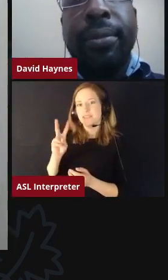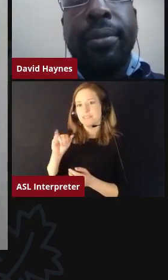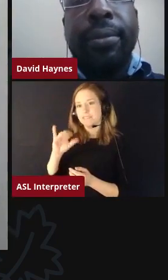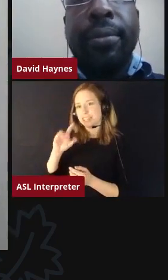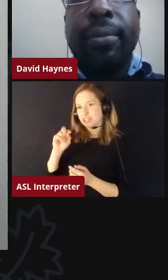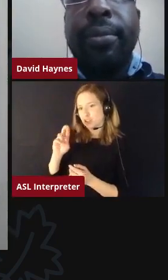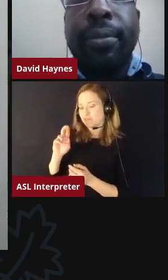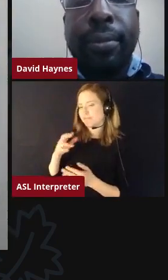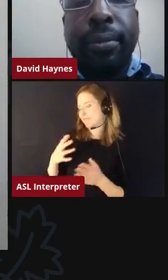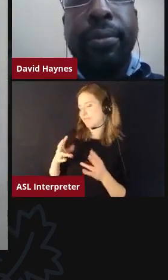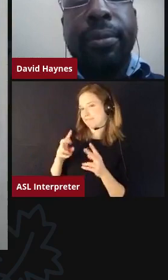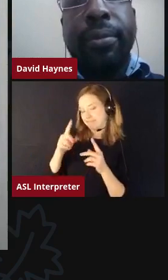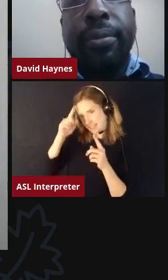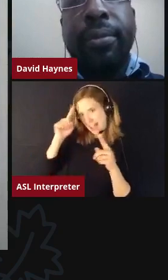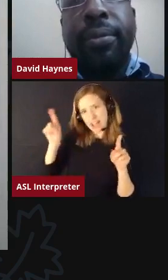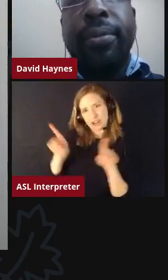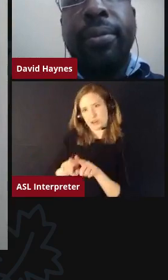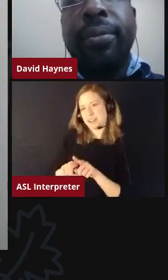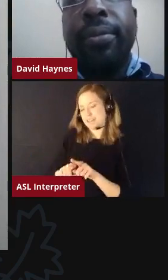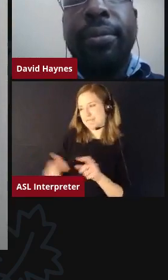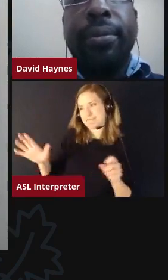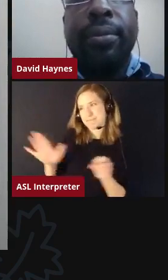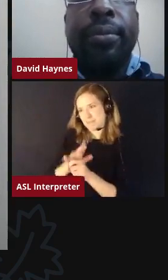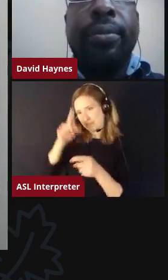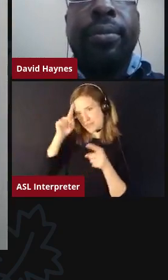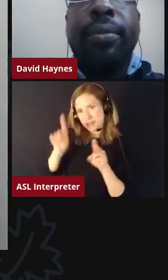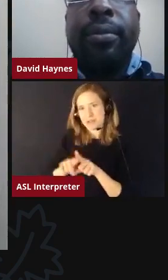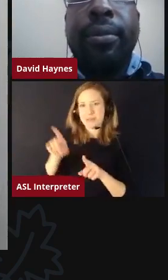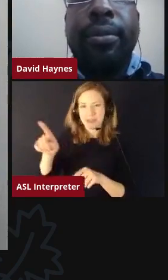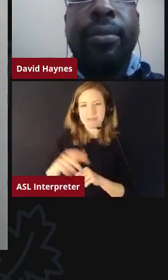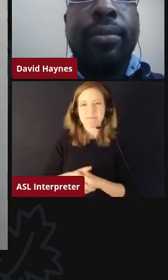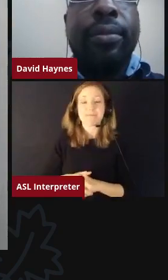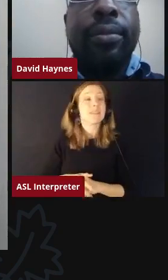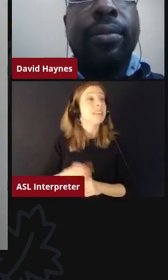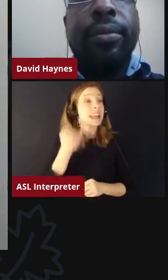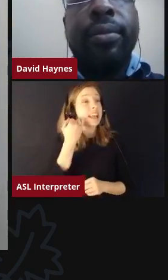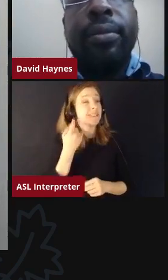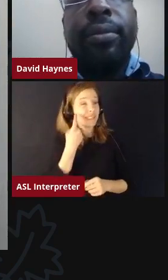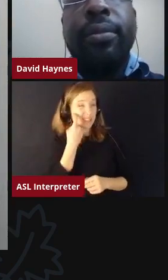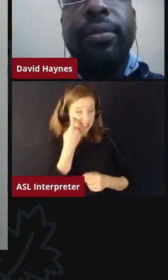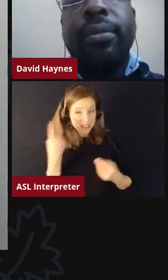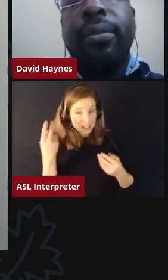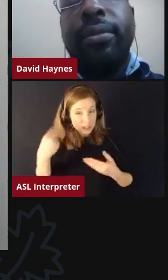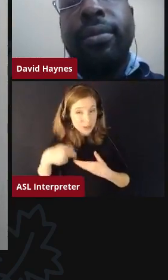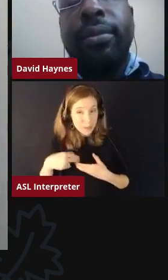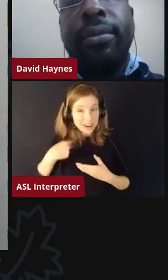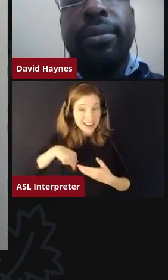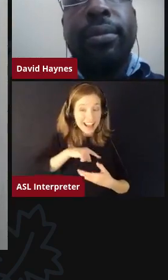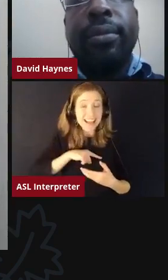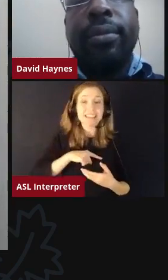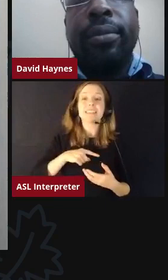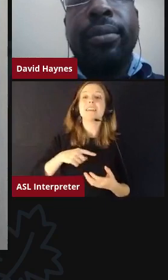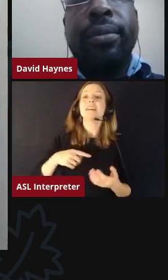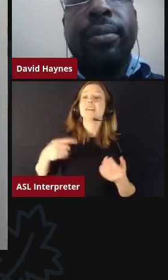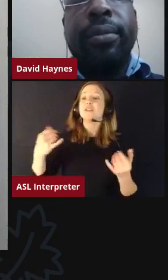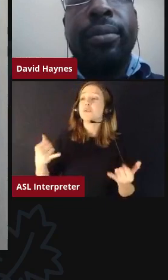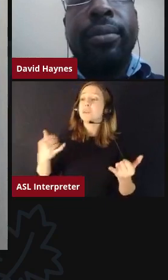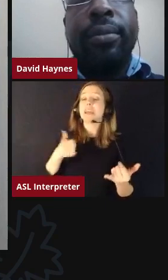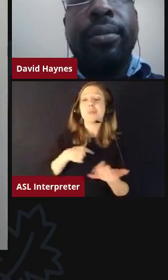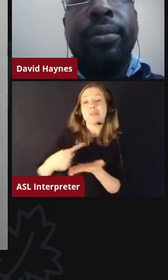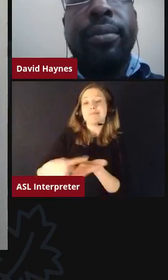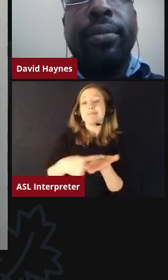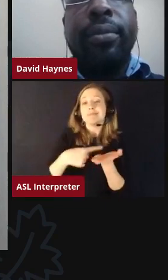you, David. And if you're just joining us, we are having a conversation about the role of place in